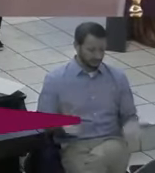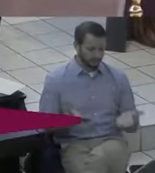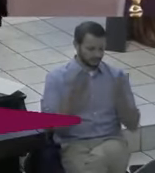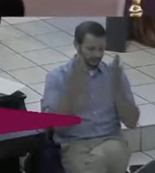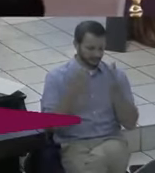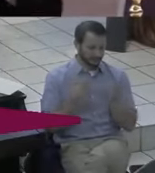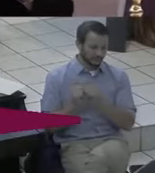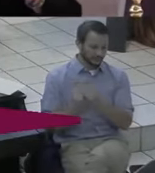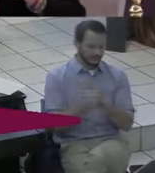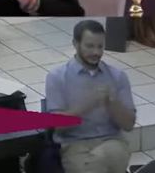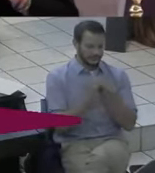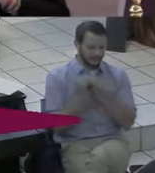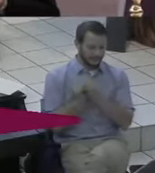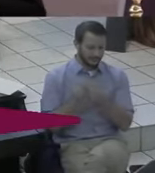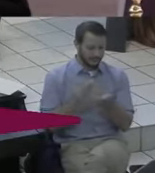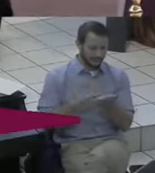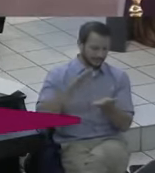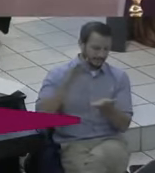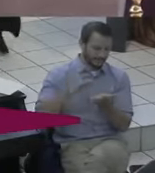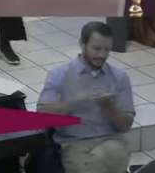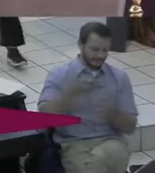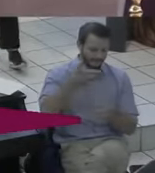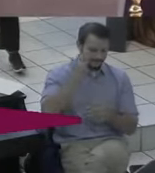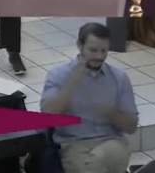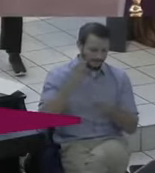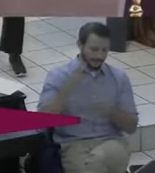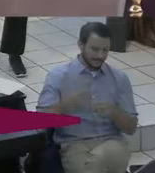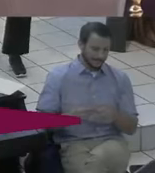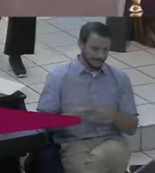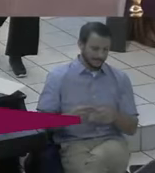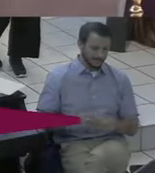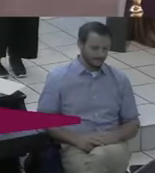Rise up together, praise God's